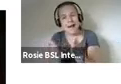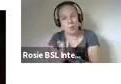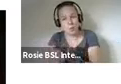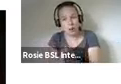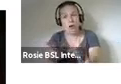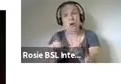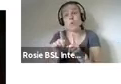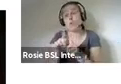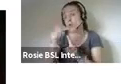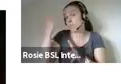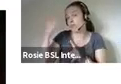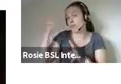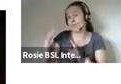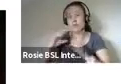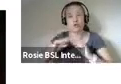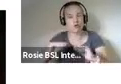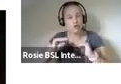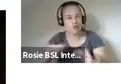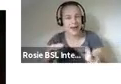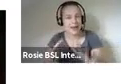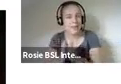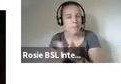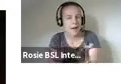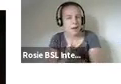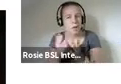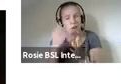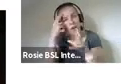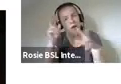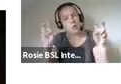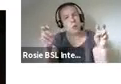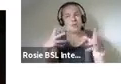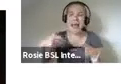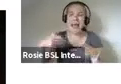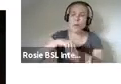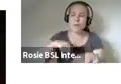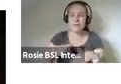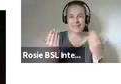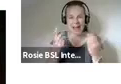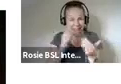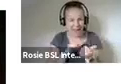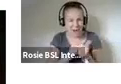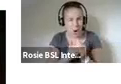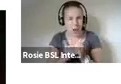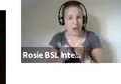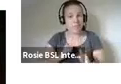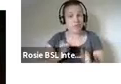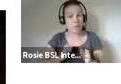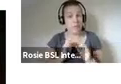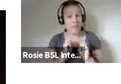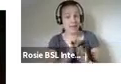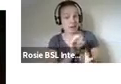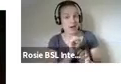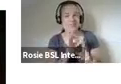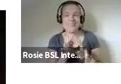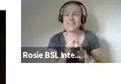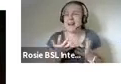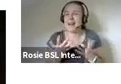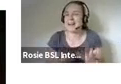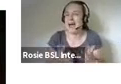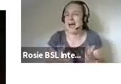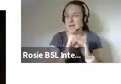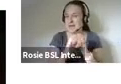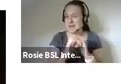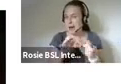and manuals as well, which are called an Inclusive Day. My colleagues are probably sharing the details in the chat box right now, where you can find details